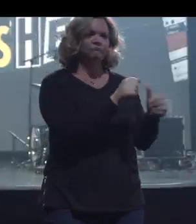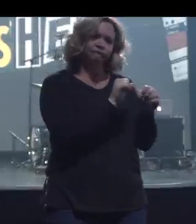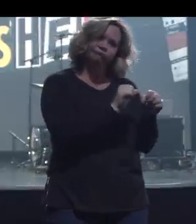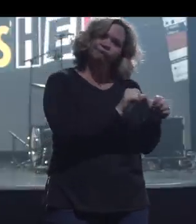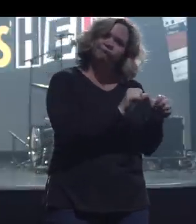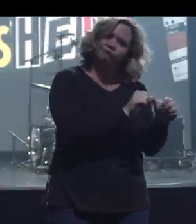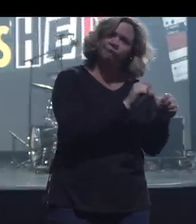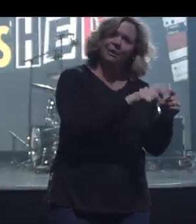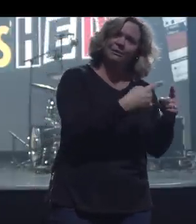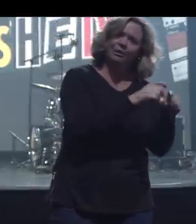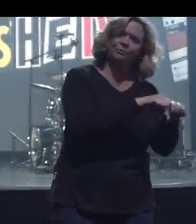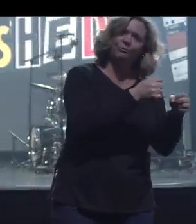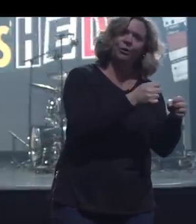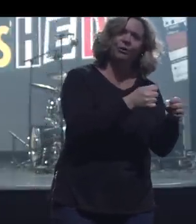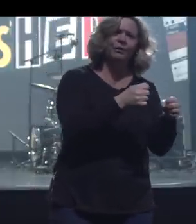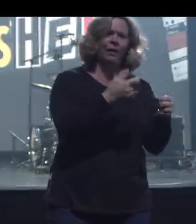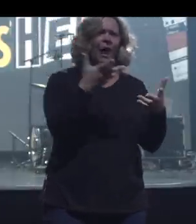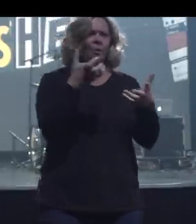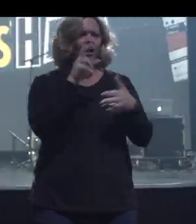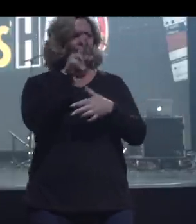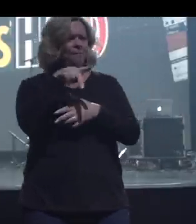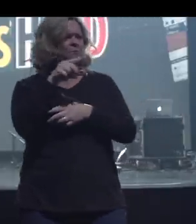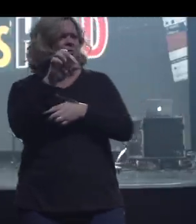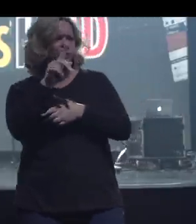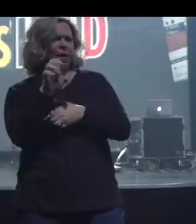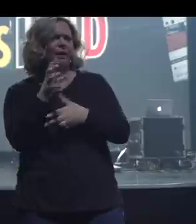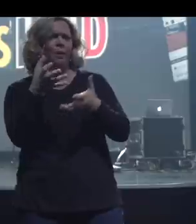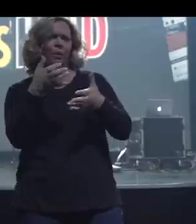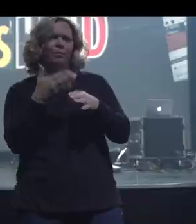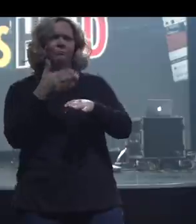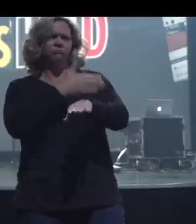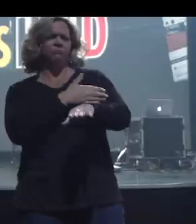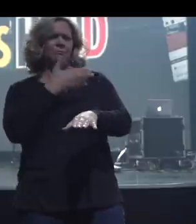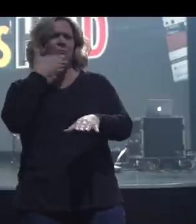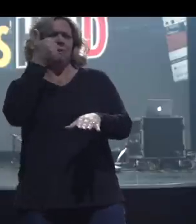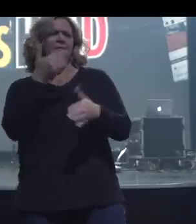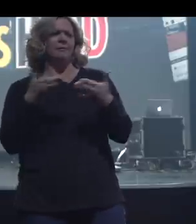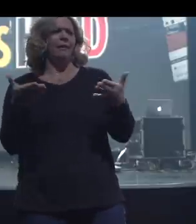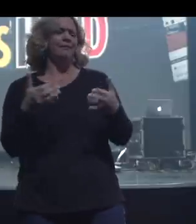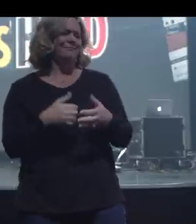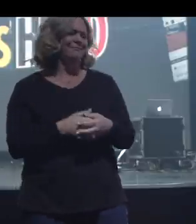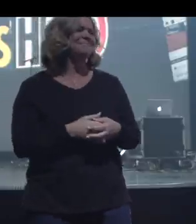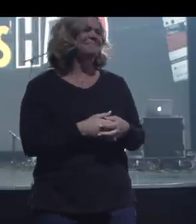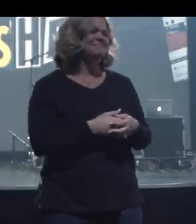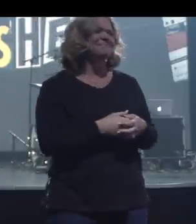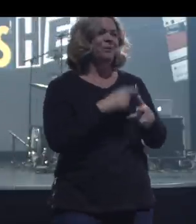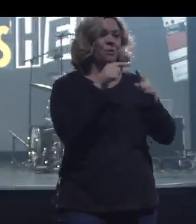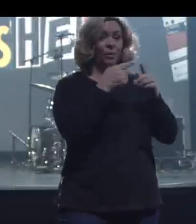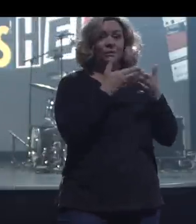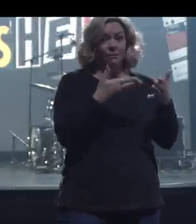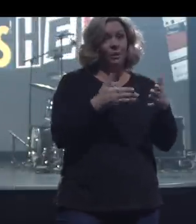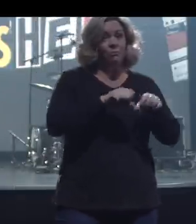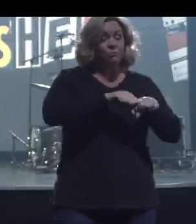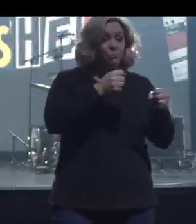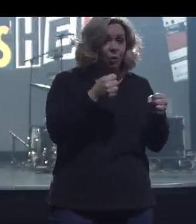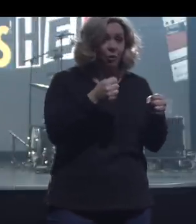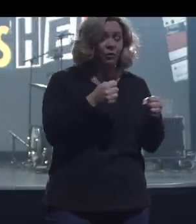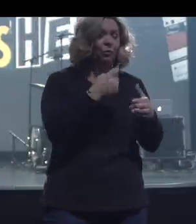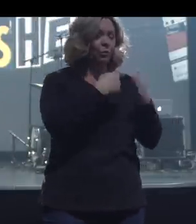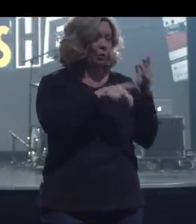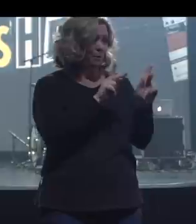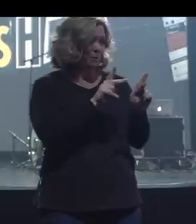nicer and better all the time? And this is gonna sound even crazier, okay? When something broke, do you know what people